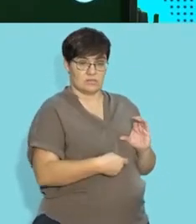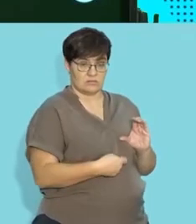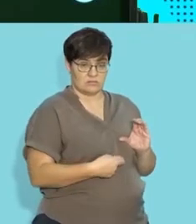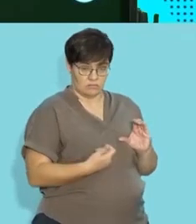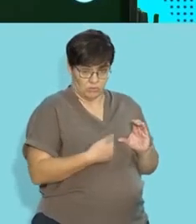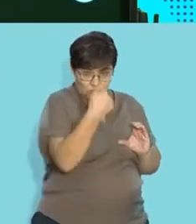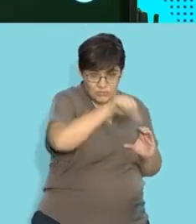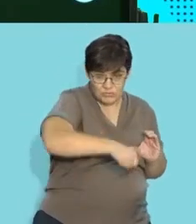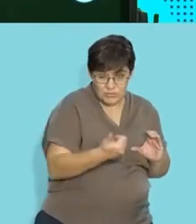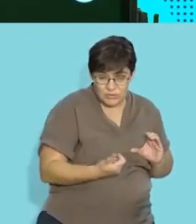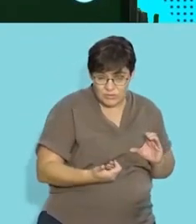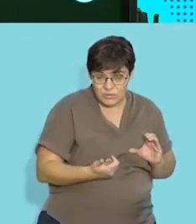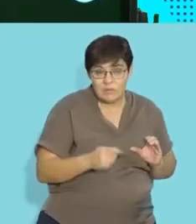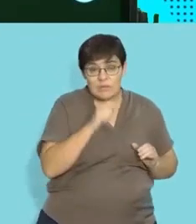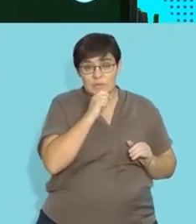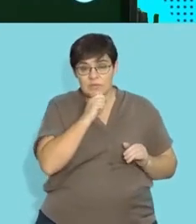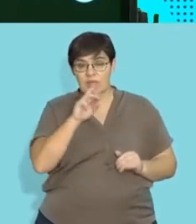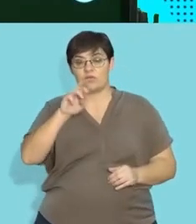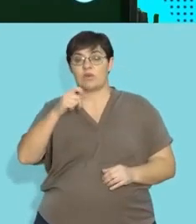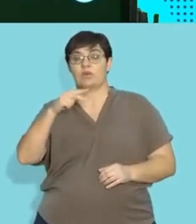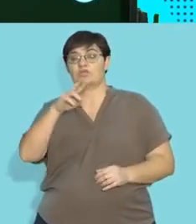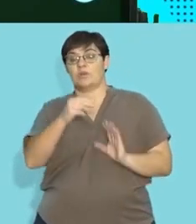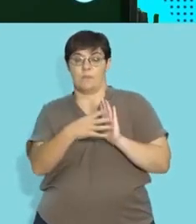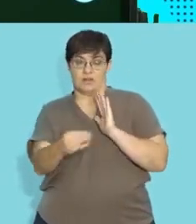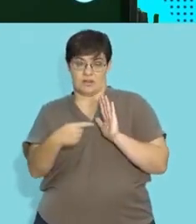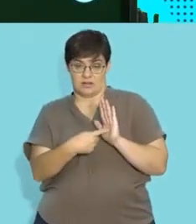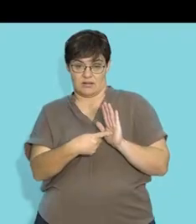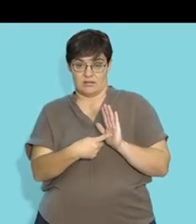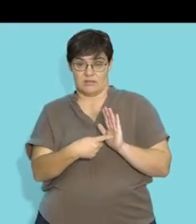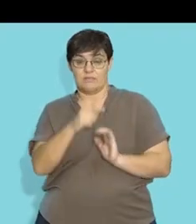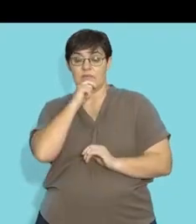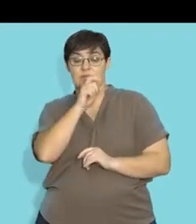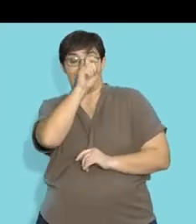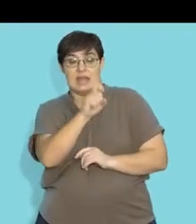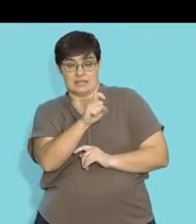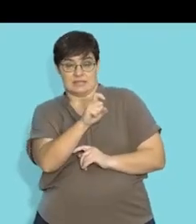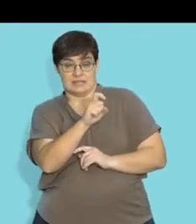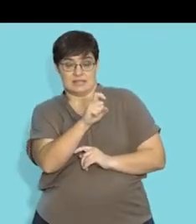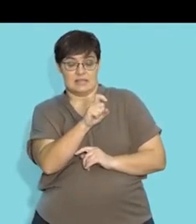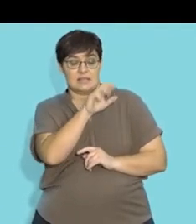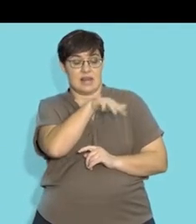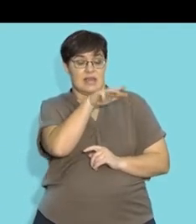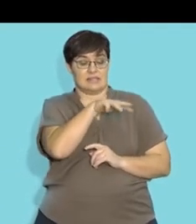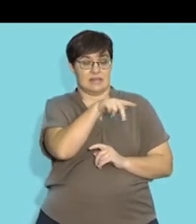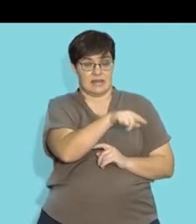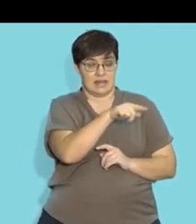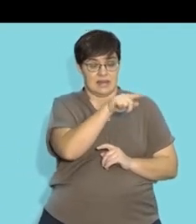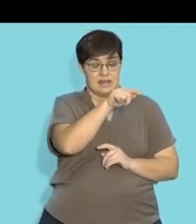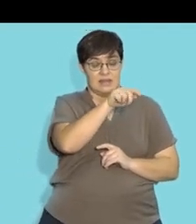So what we have to do is to use our regression model and use X as